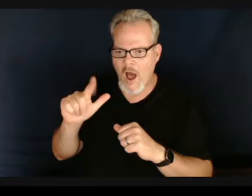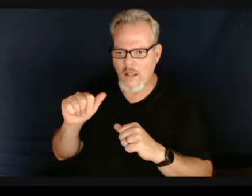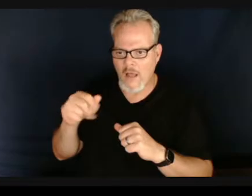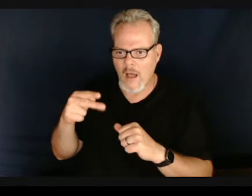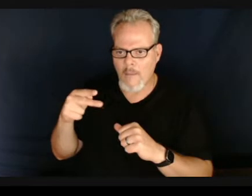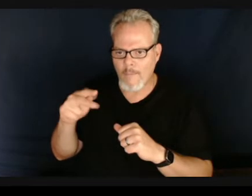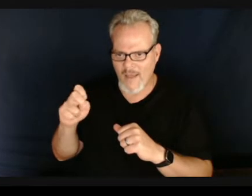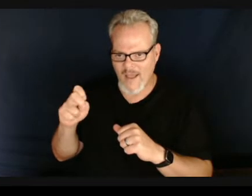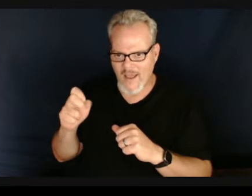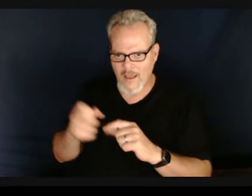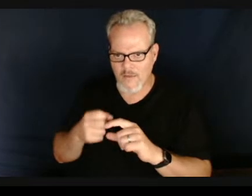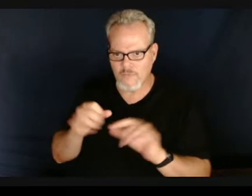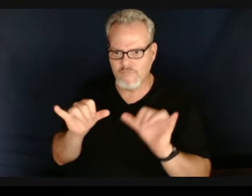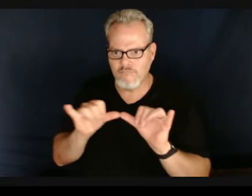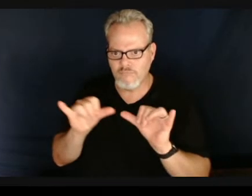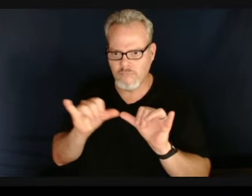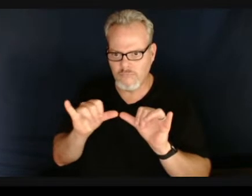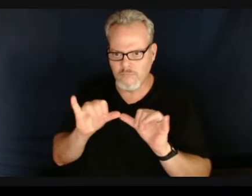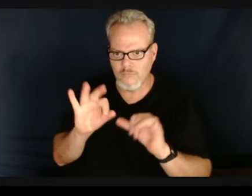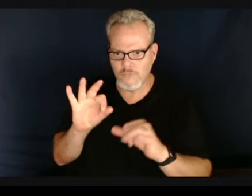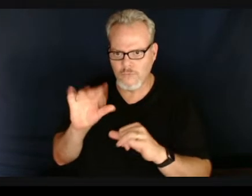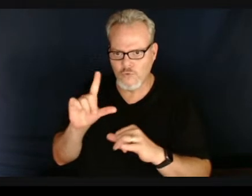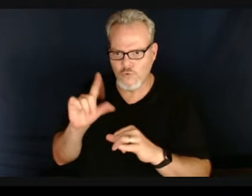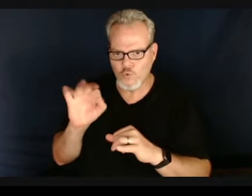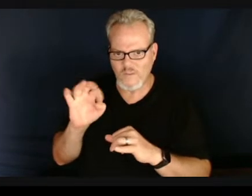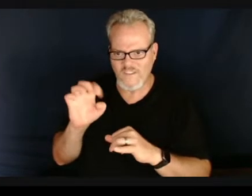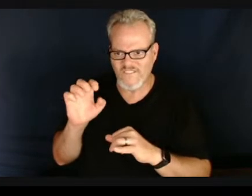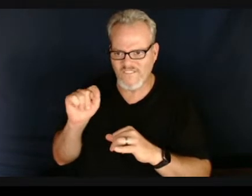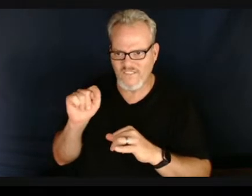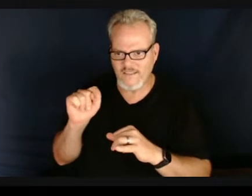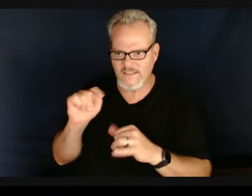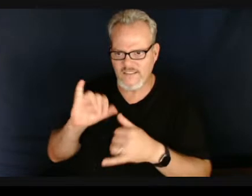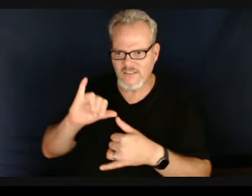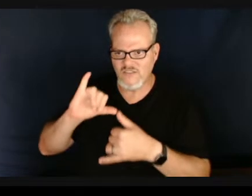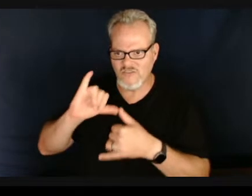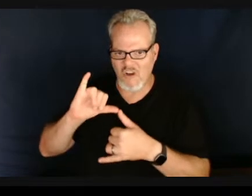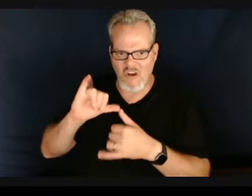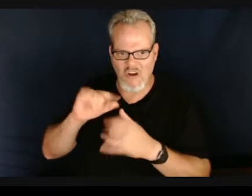high, and killed 2 people in that area.